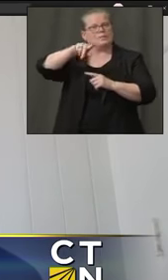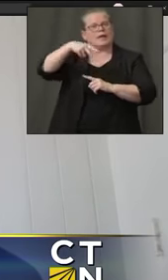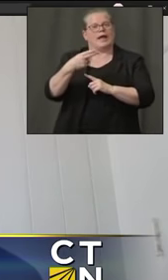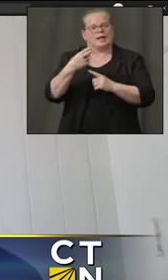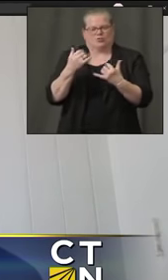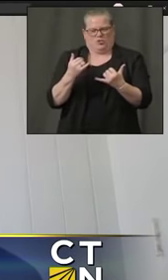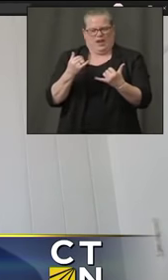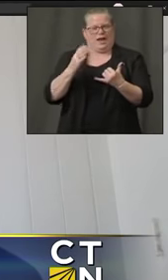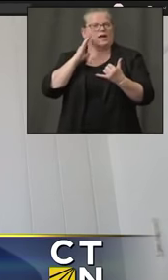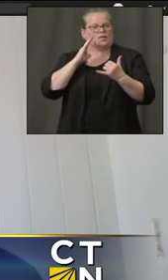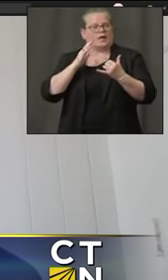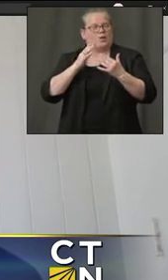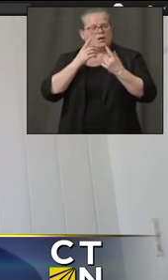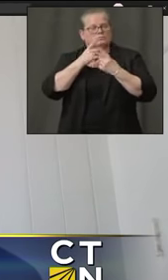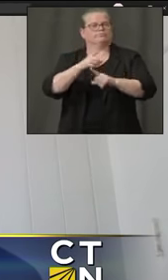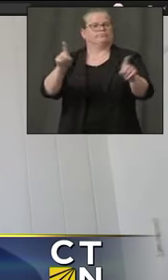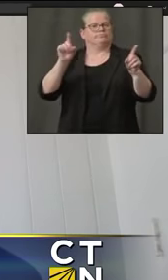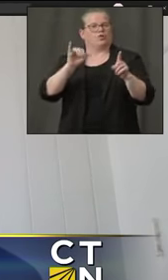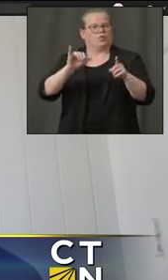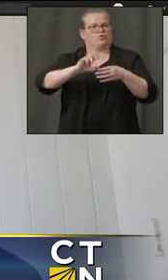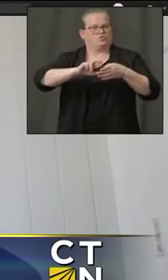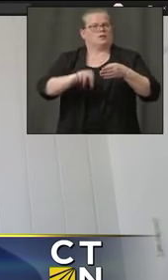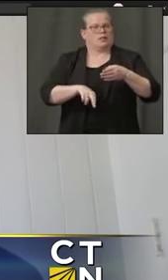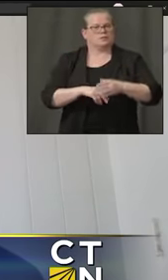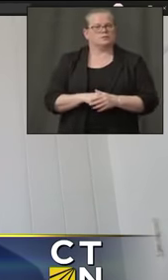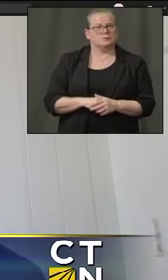And where do we stand on testing with nursing homes?